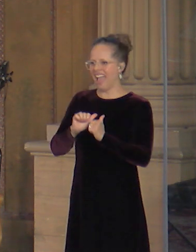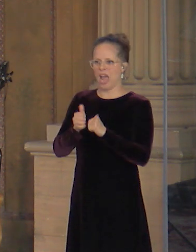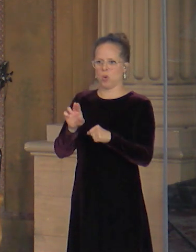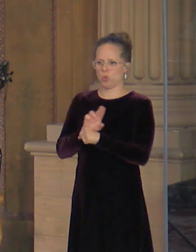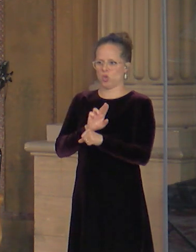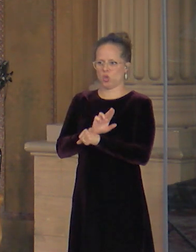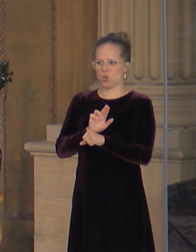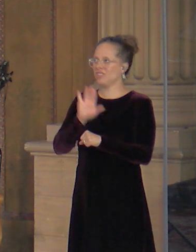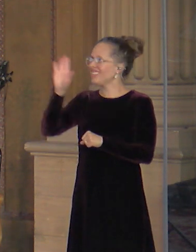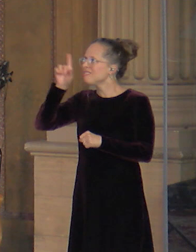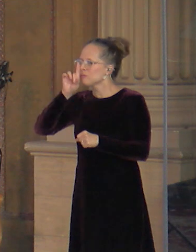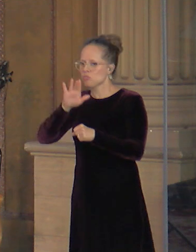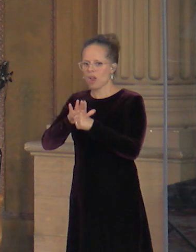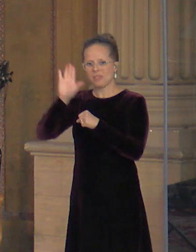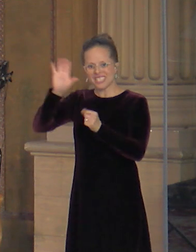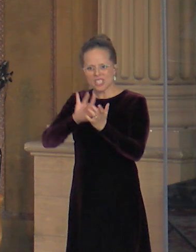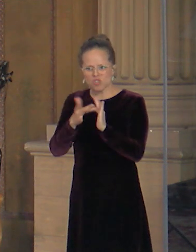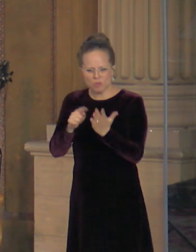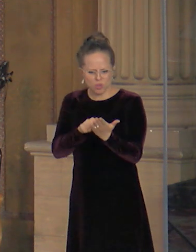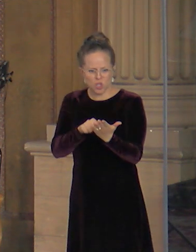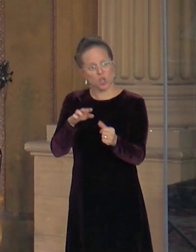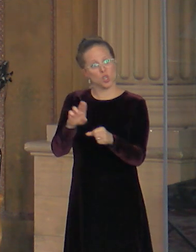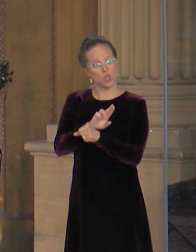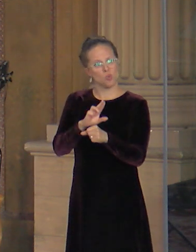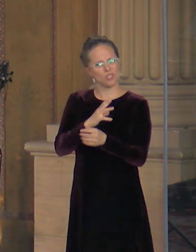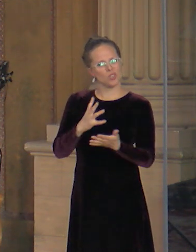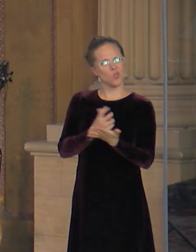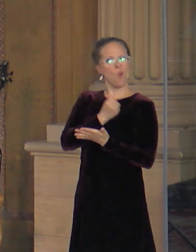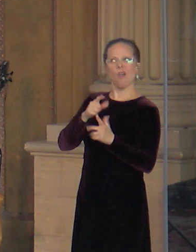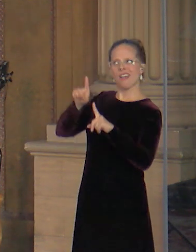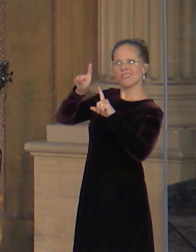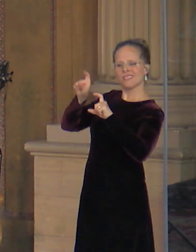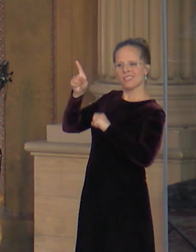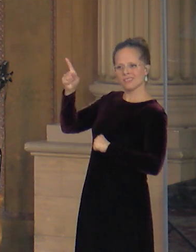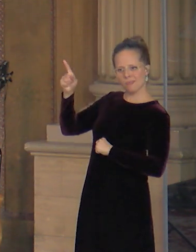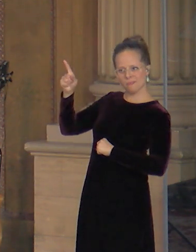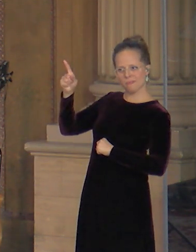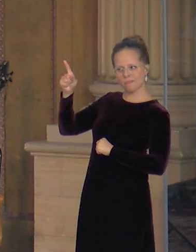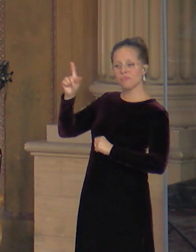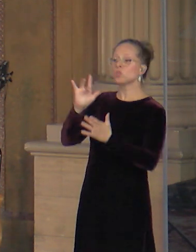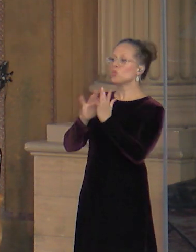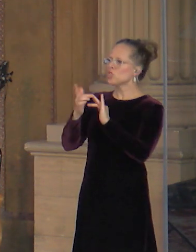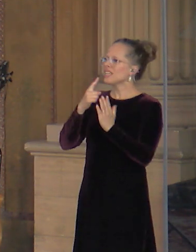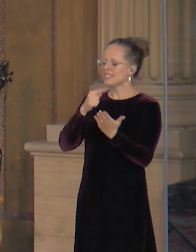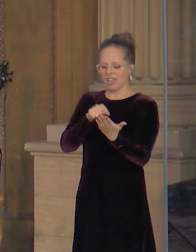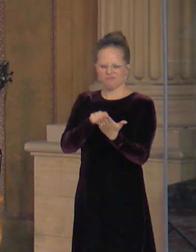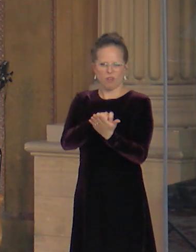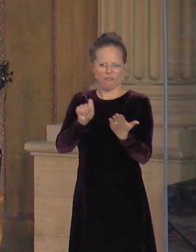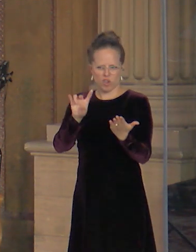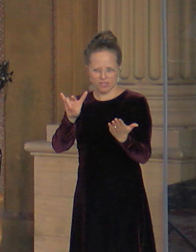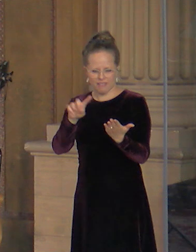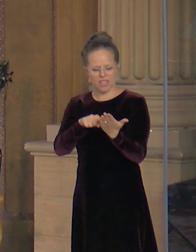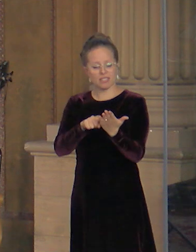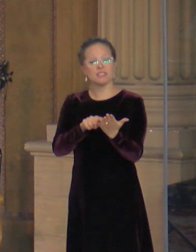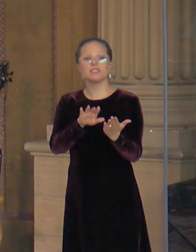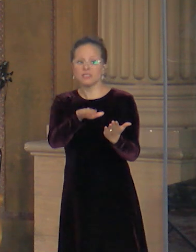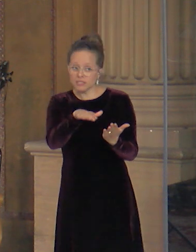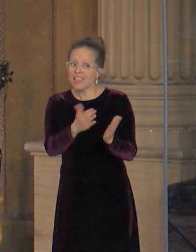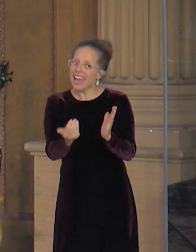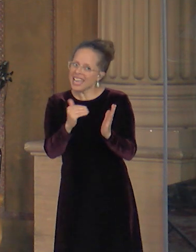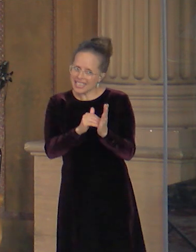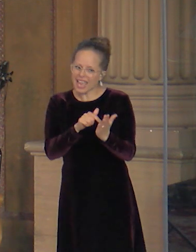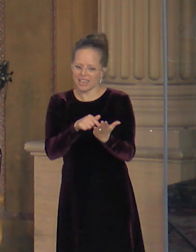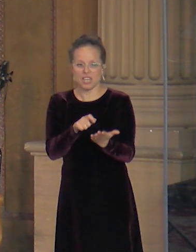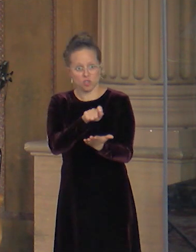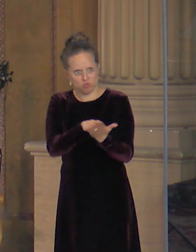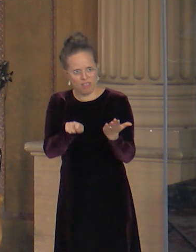or the promises of God we don't use them as tests so again Jesus rightly quotes scripture verse 7 it says Jesus said to him again it is written you